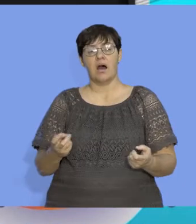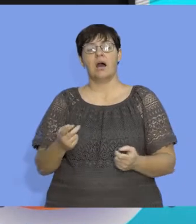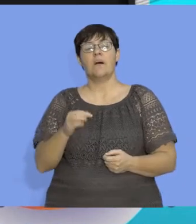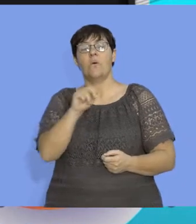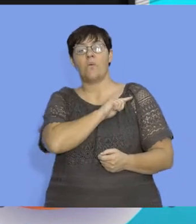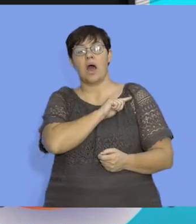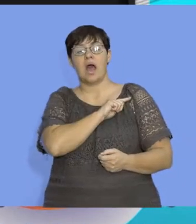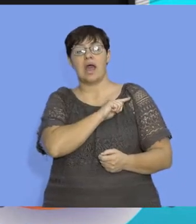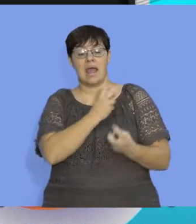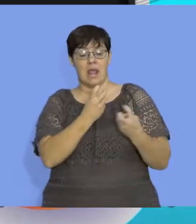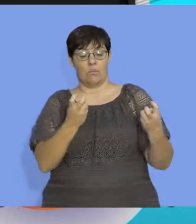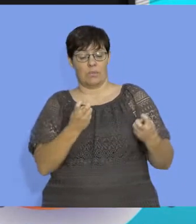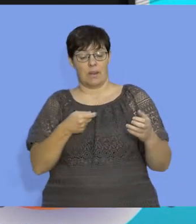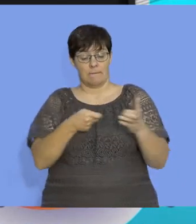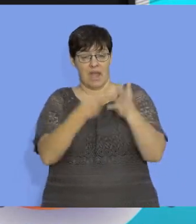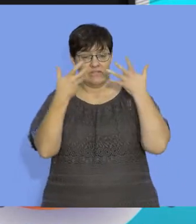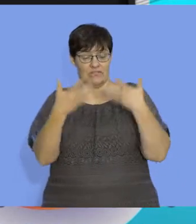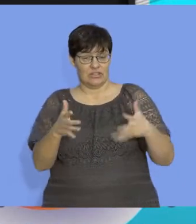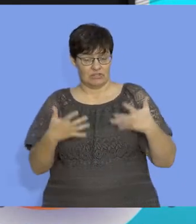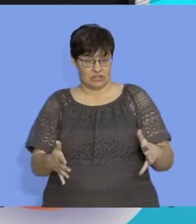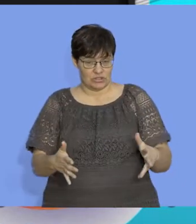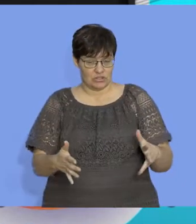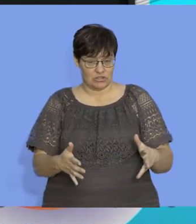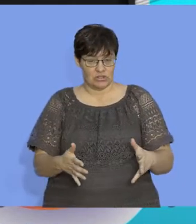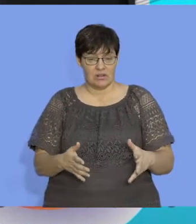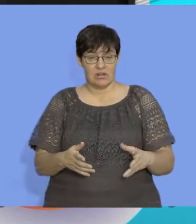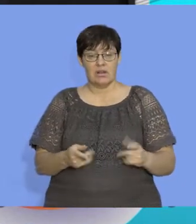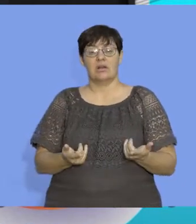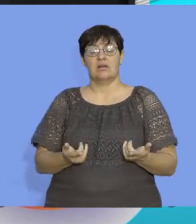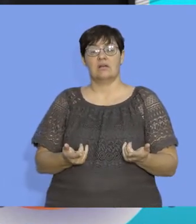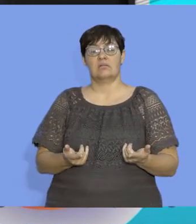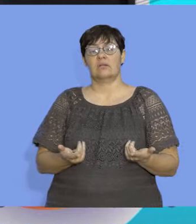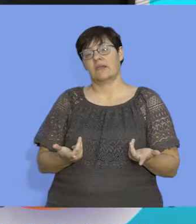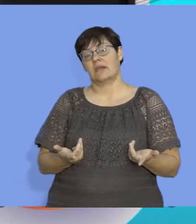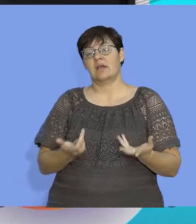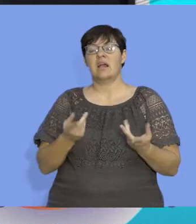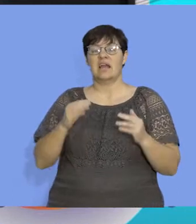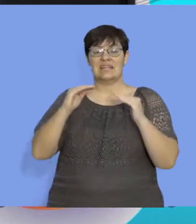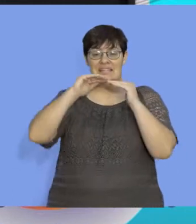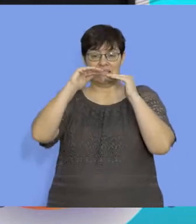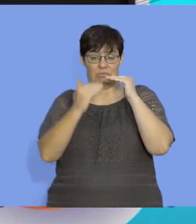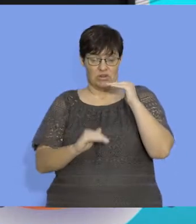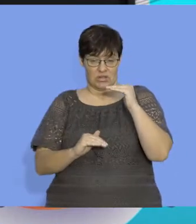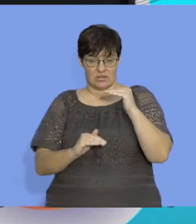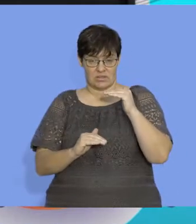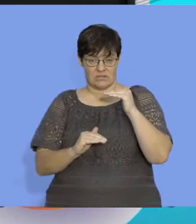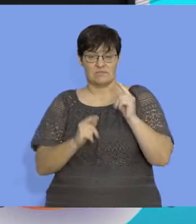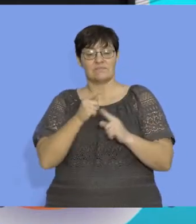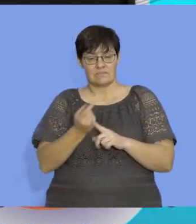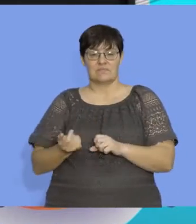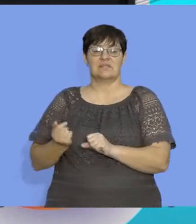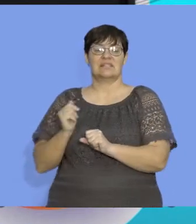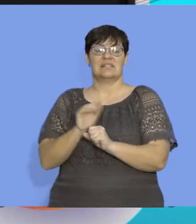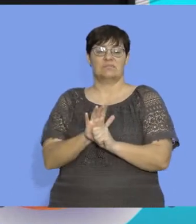was purchased, there will be an item like depreciation, which will impact on